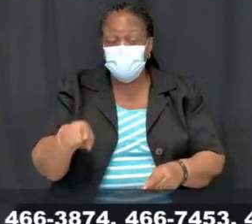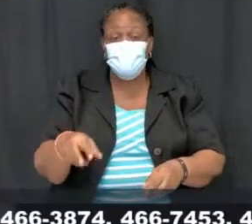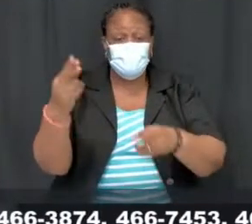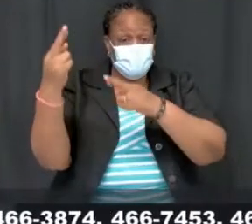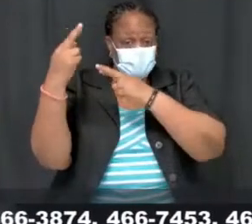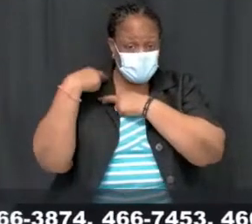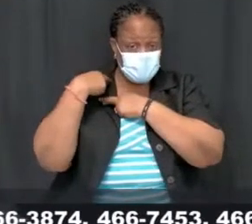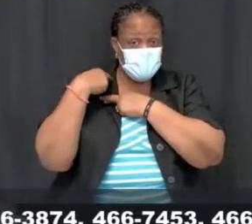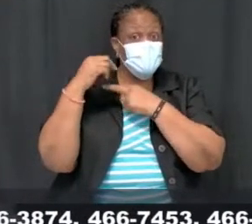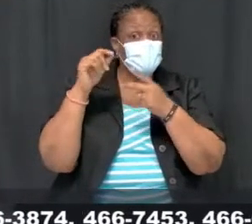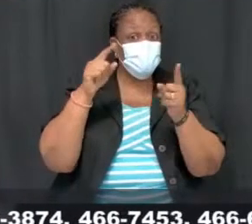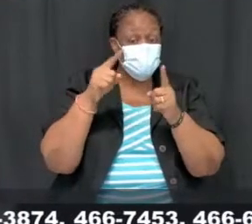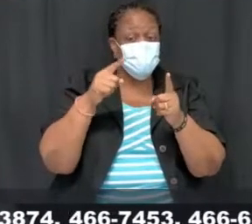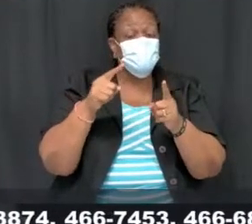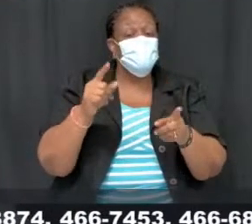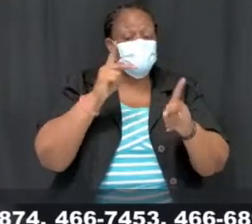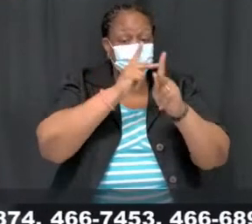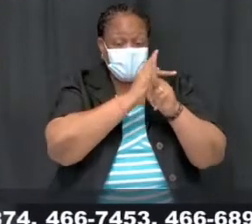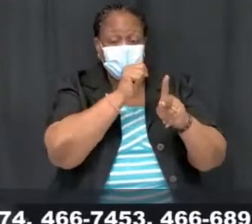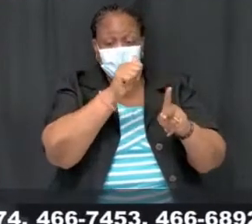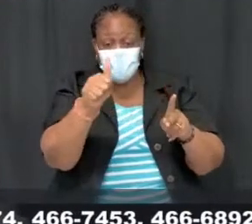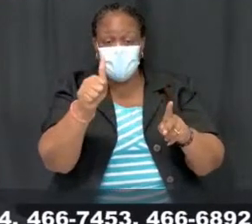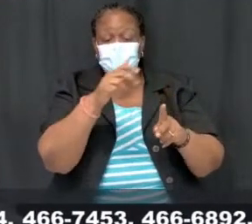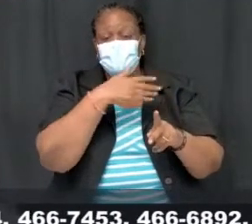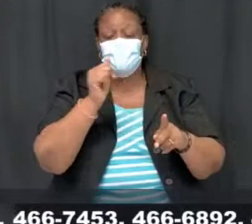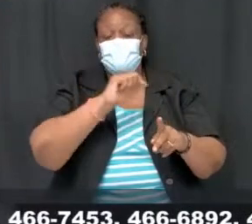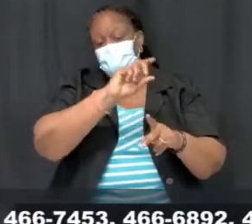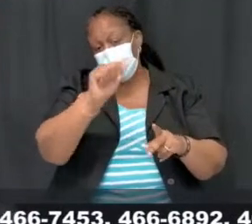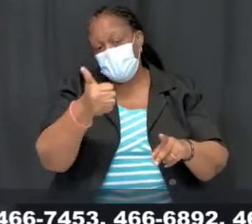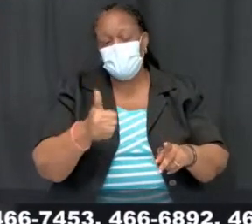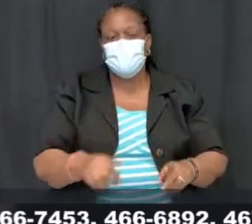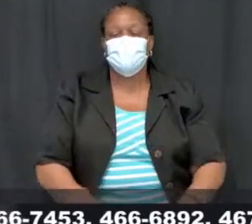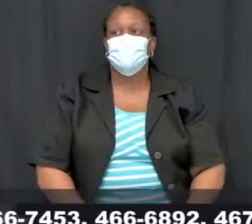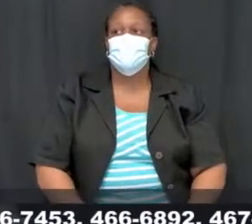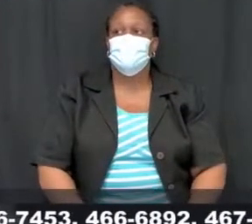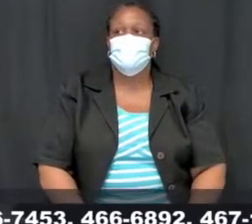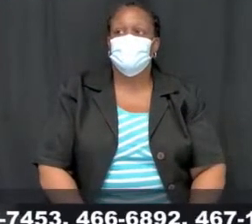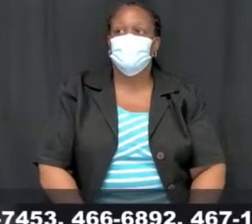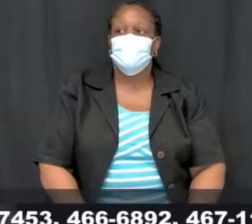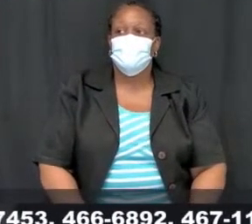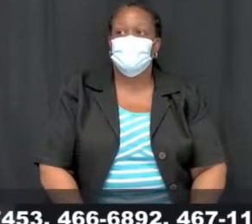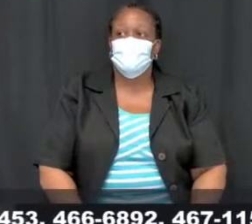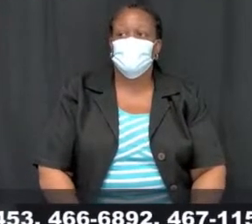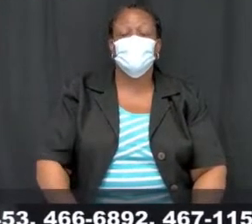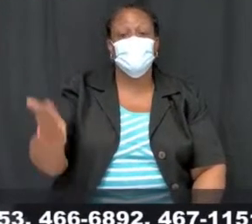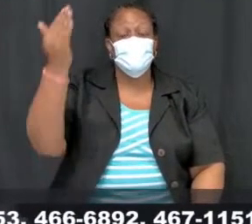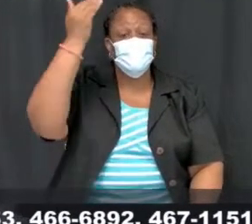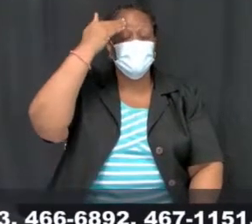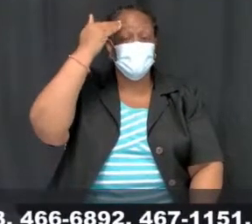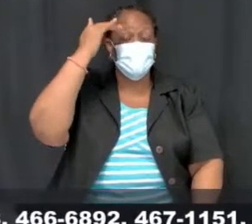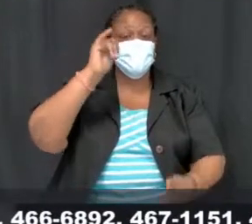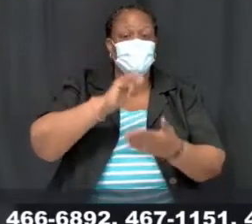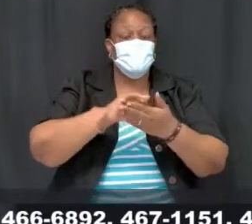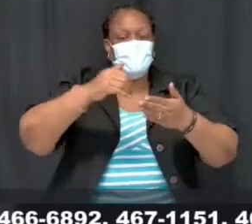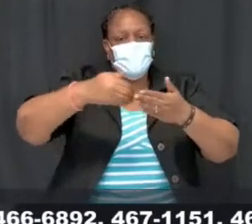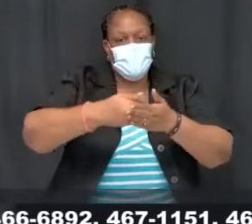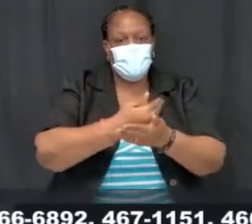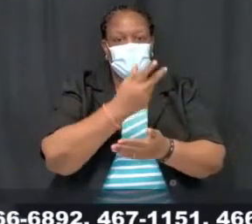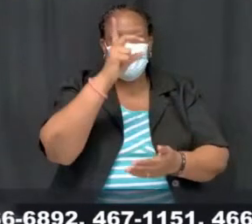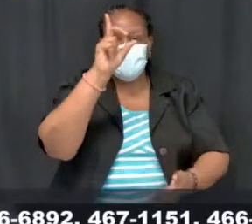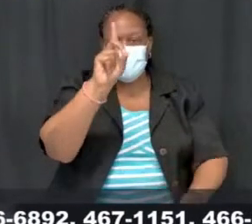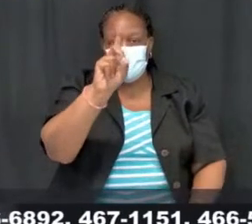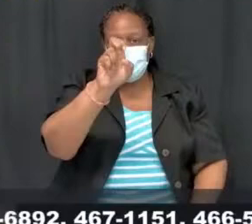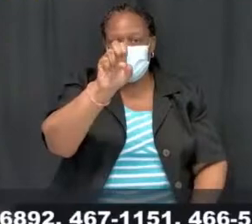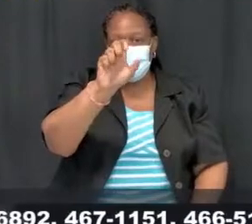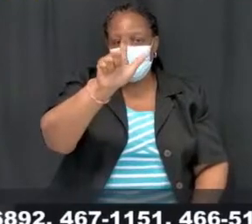the Delta variant can adversely affect younger children, it can adversely affect older adults with pre-existing conditions.